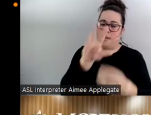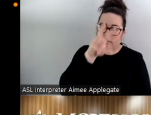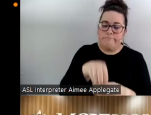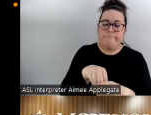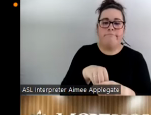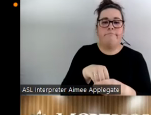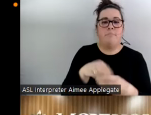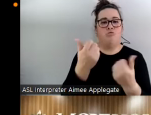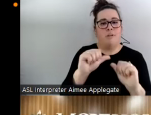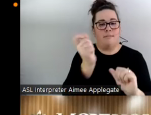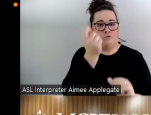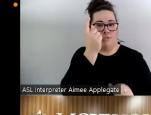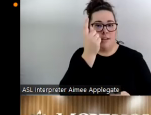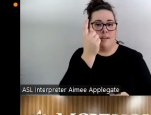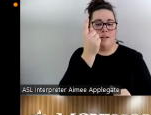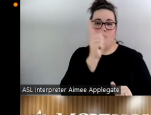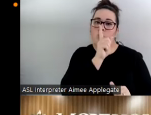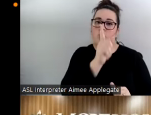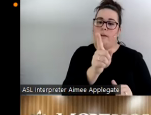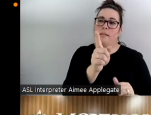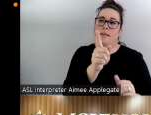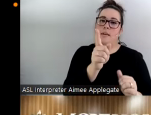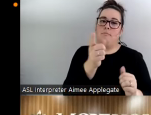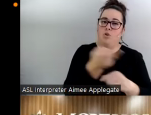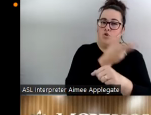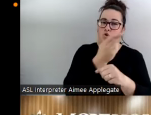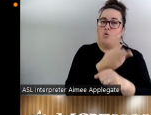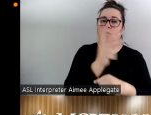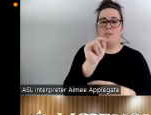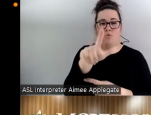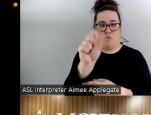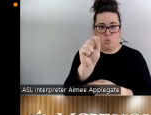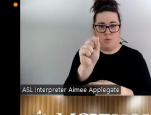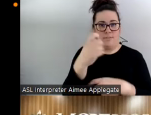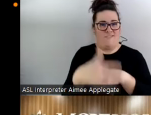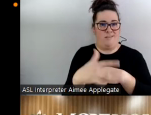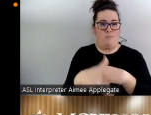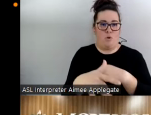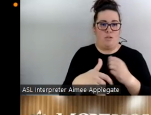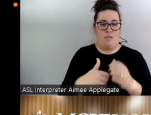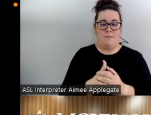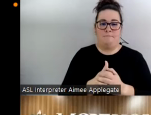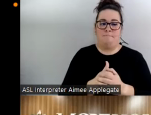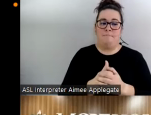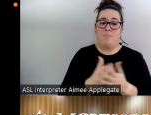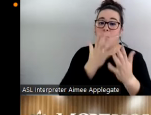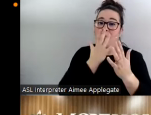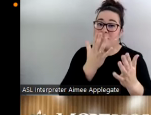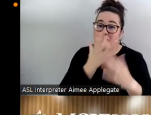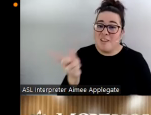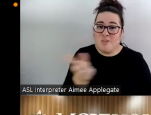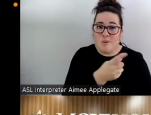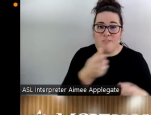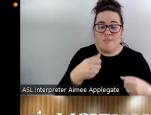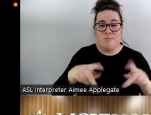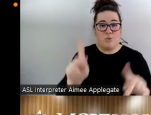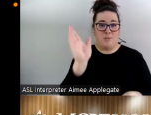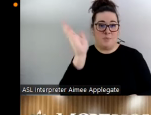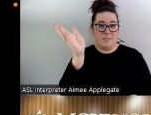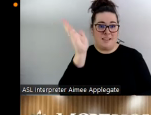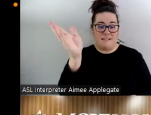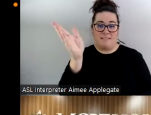understand and really take advantage of these tools. Really are the tip of the spear. And with that, just wanted to say thank you for the opportunity to present. If we